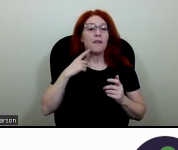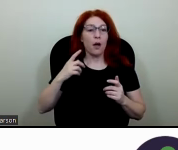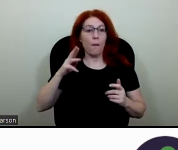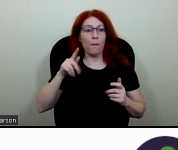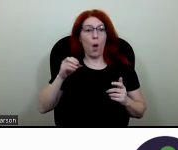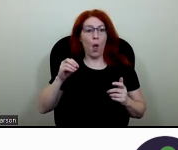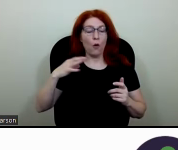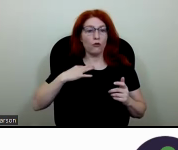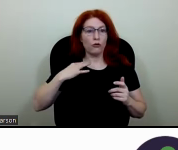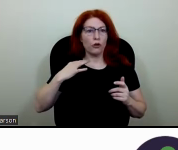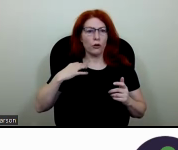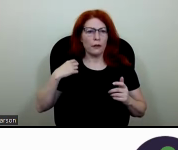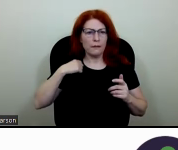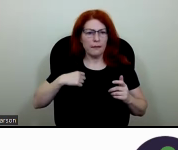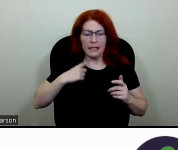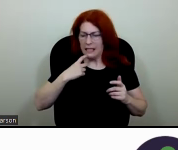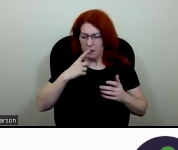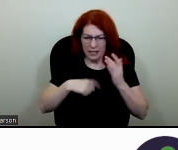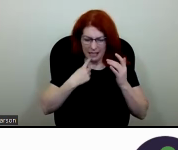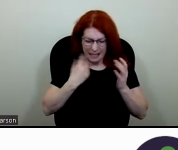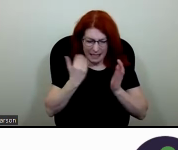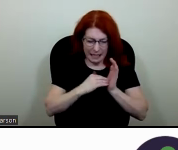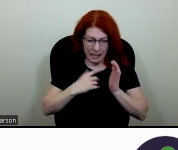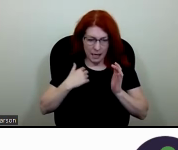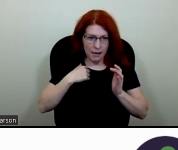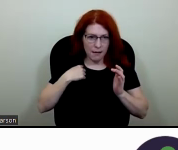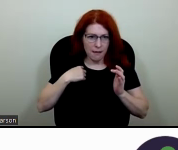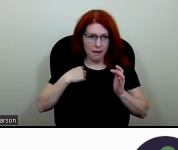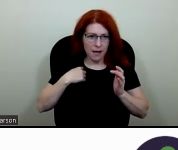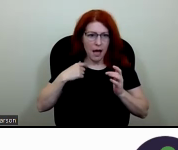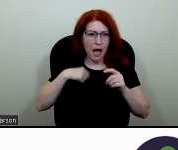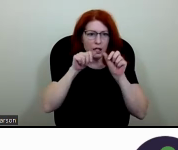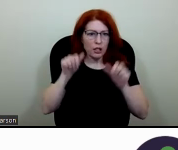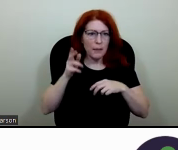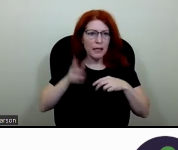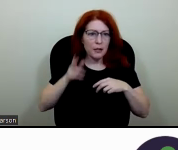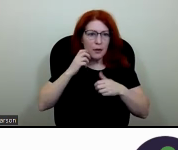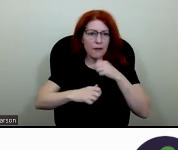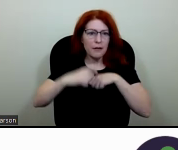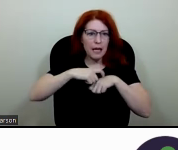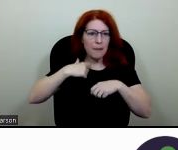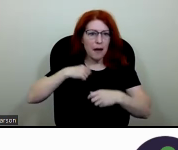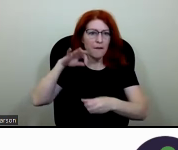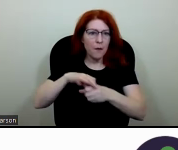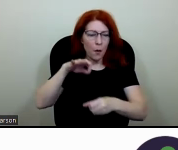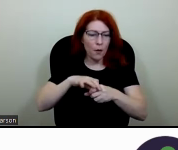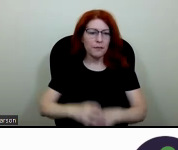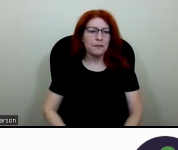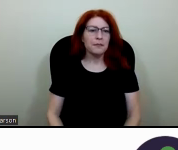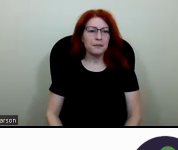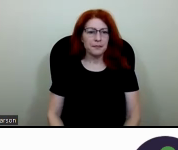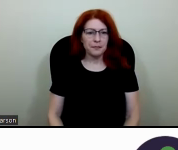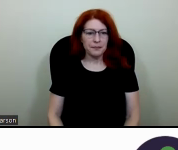says, what was it again? Uh, I shape the history every time I vote.